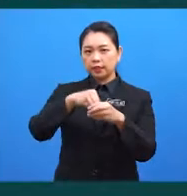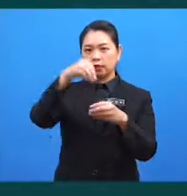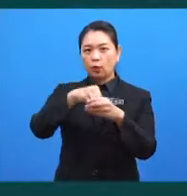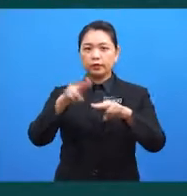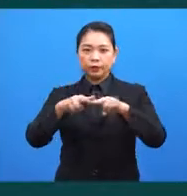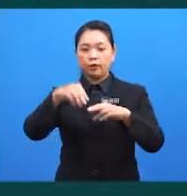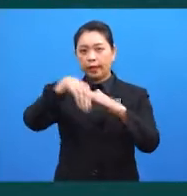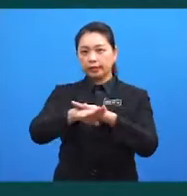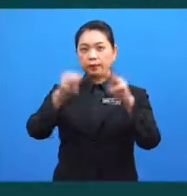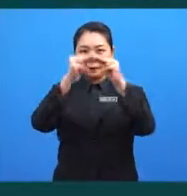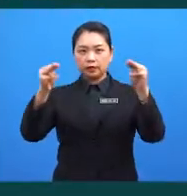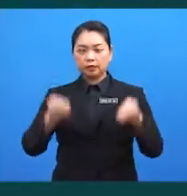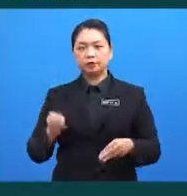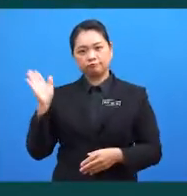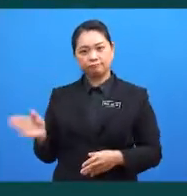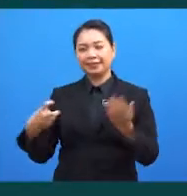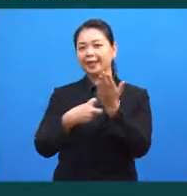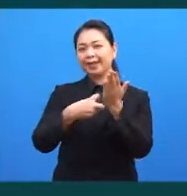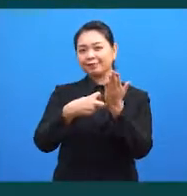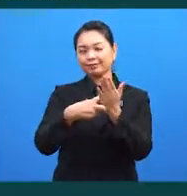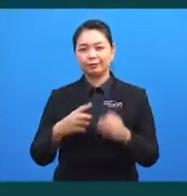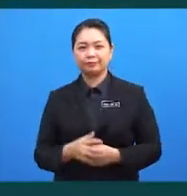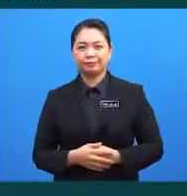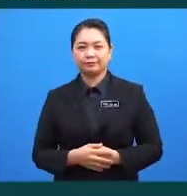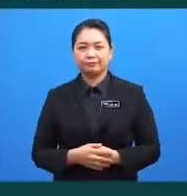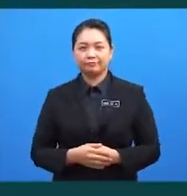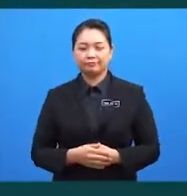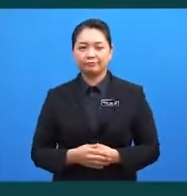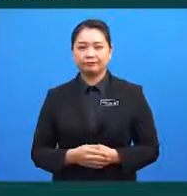a museum. Ticket.